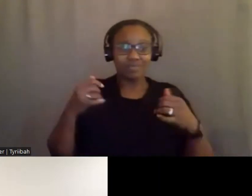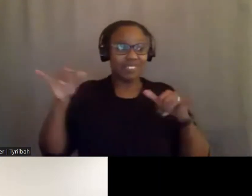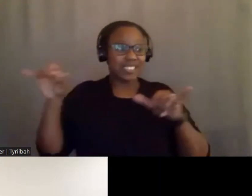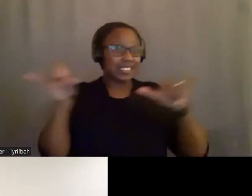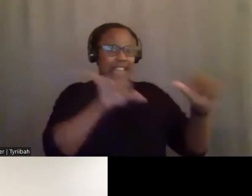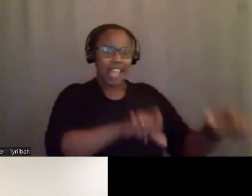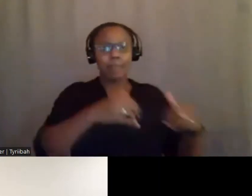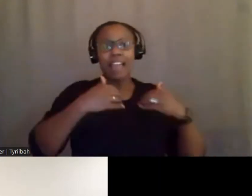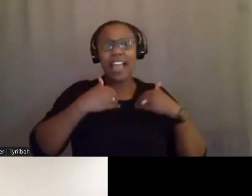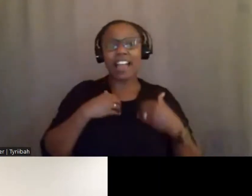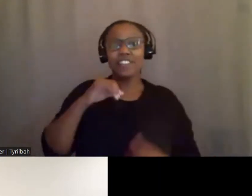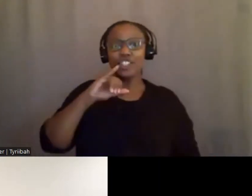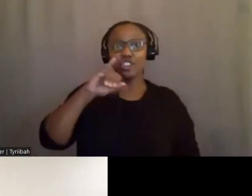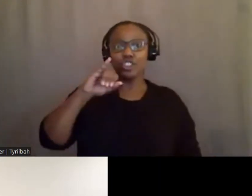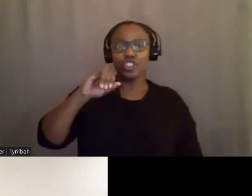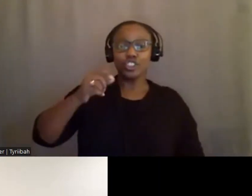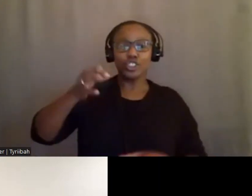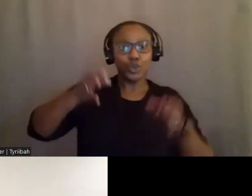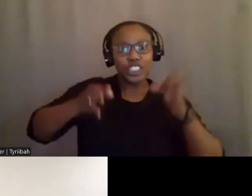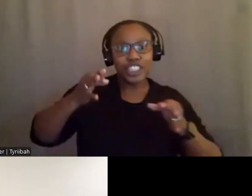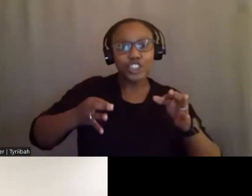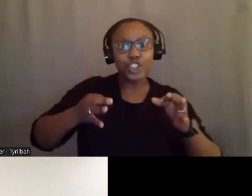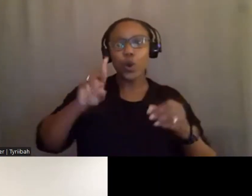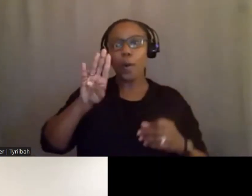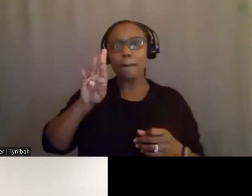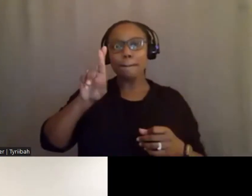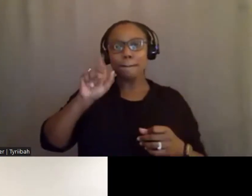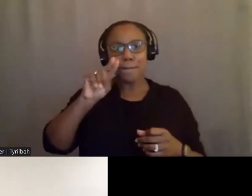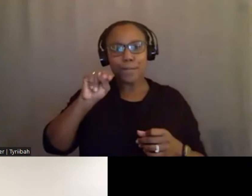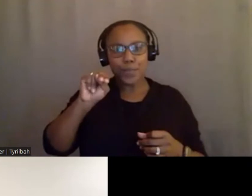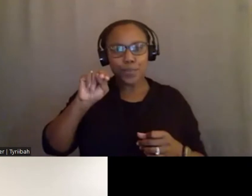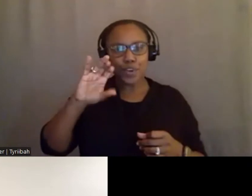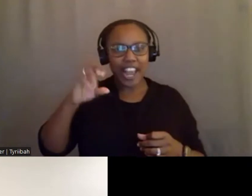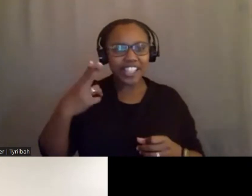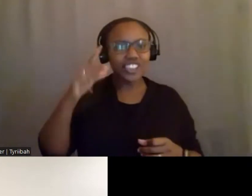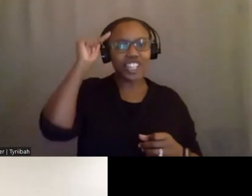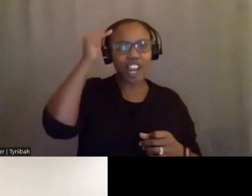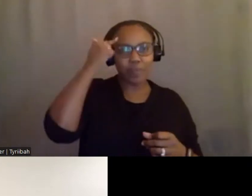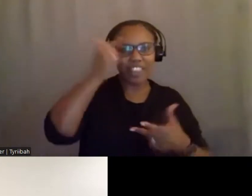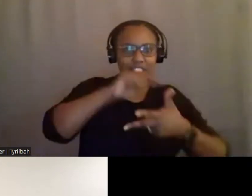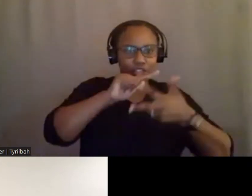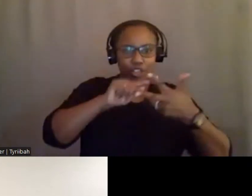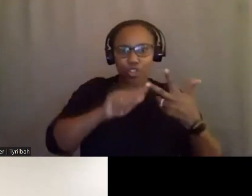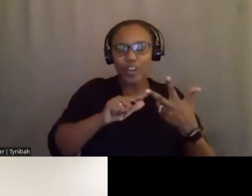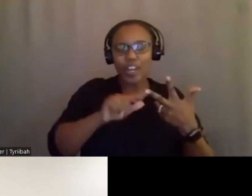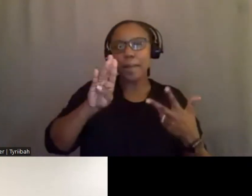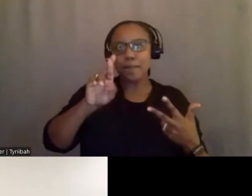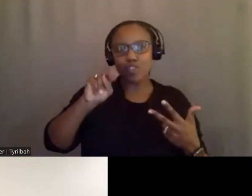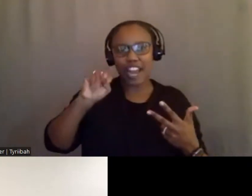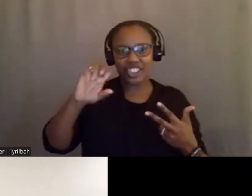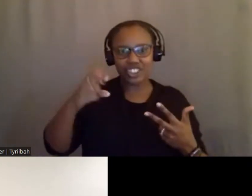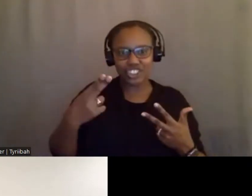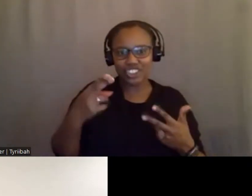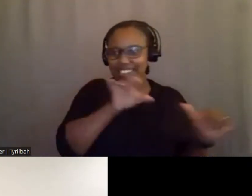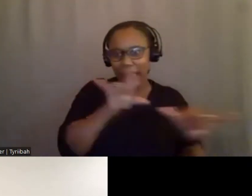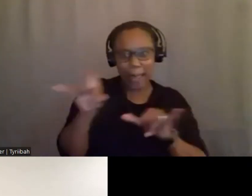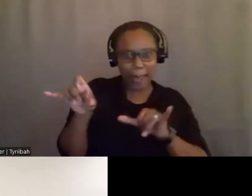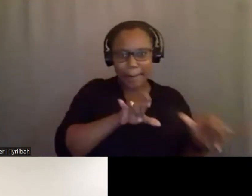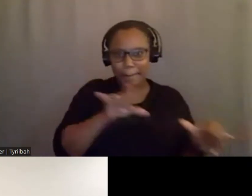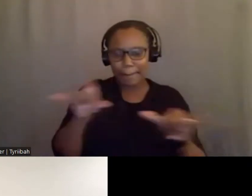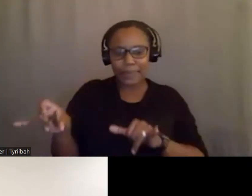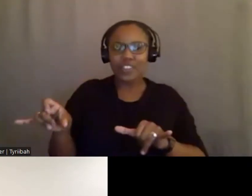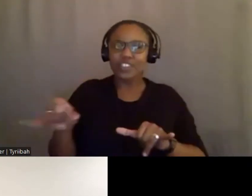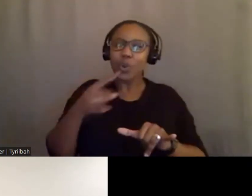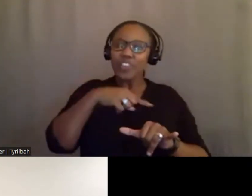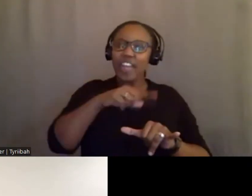States. They had newspapers, they had tribal leaders who were getting educated in the United States. And so they were very interested in assimilating to